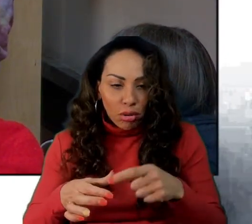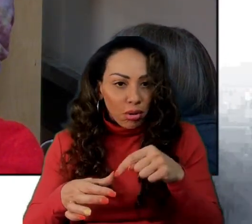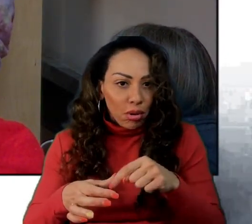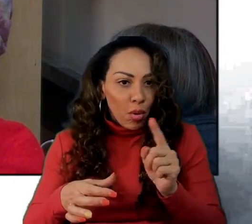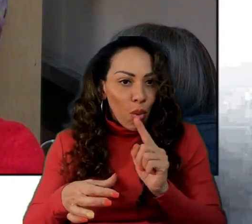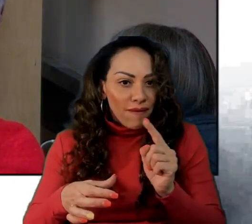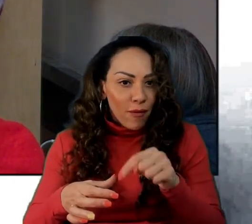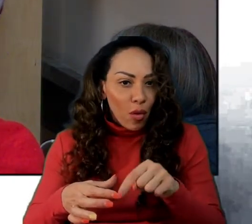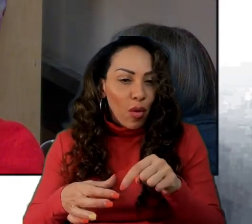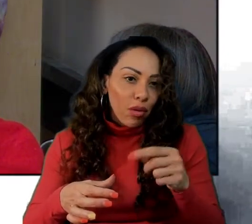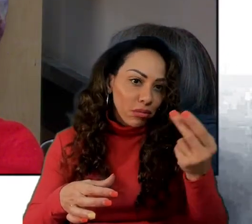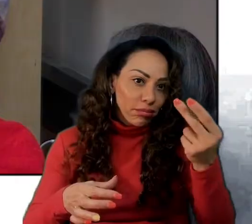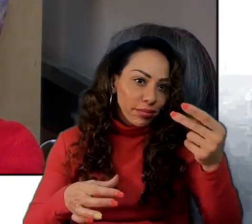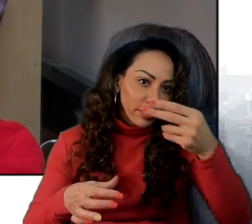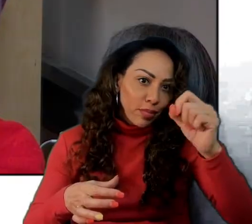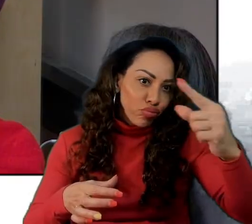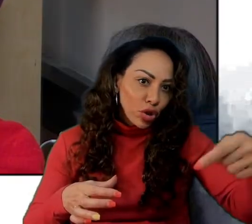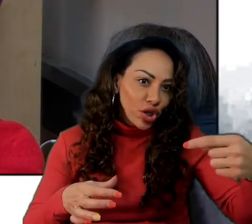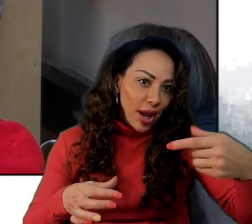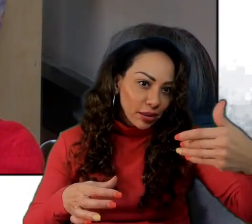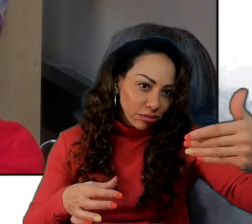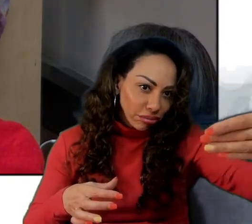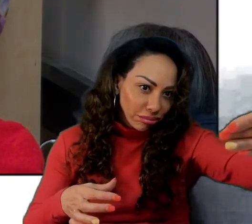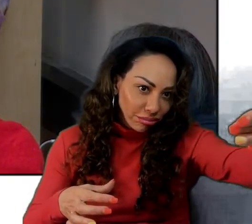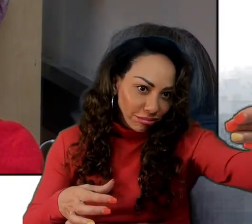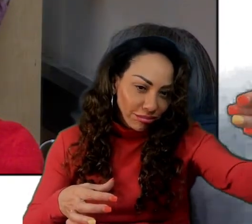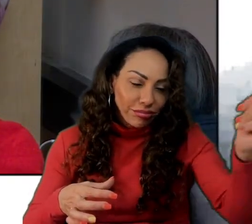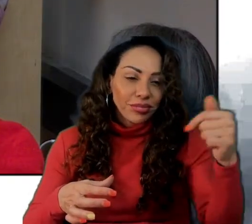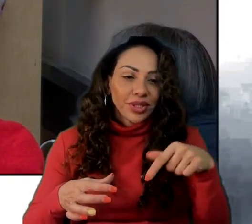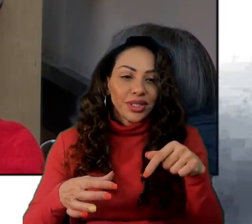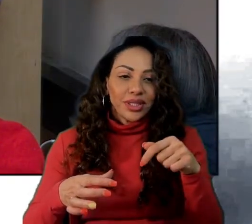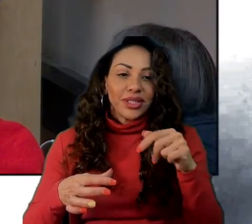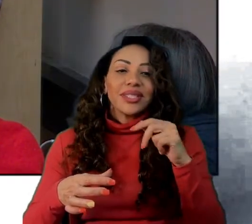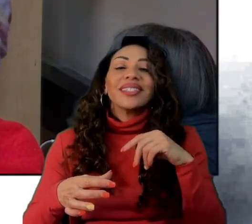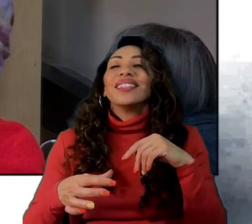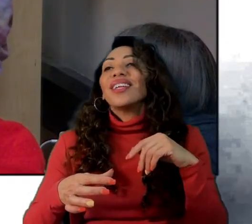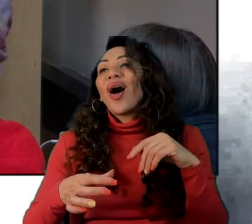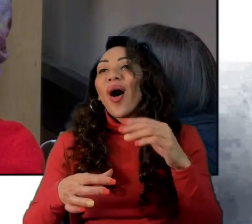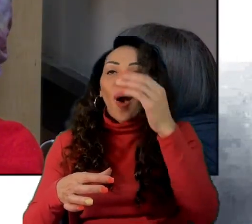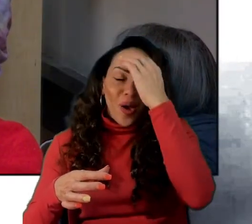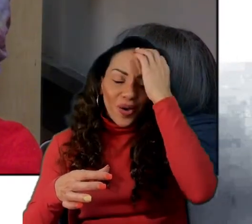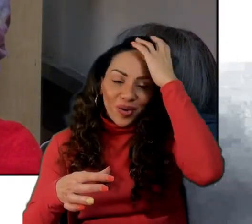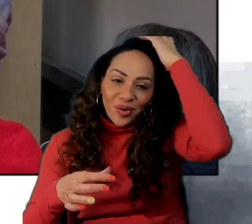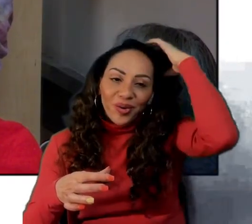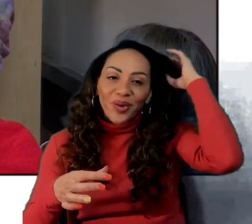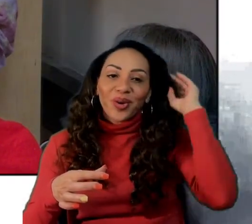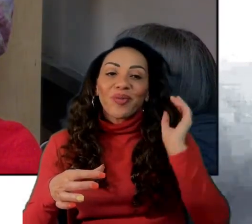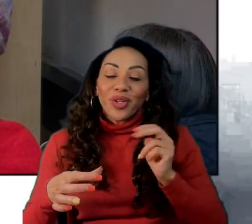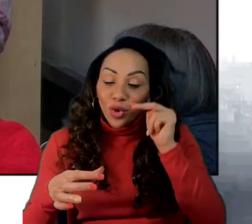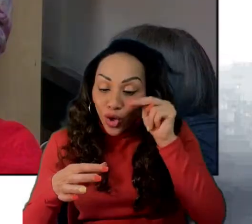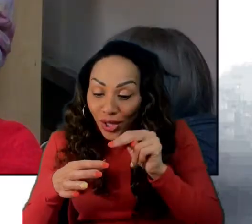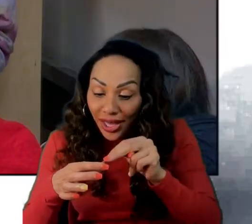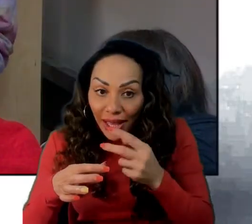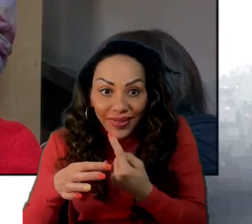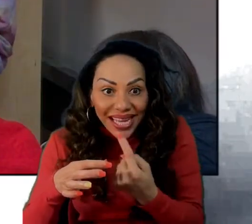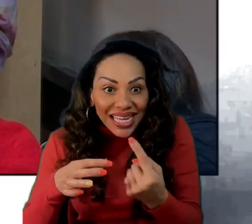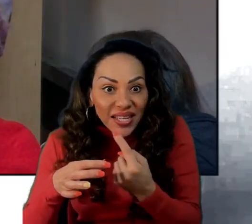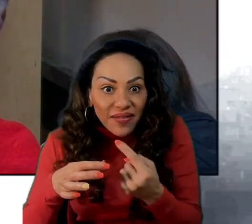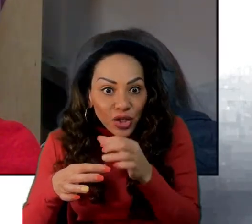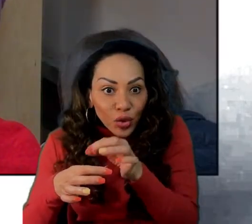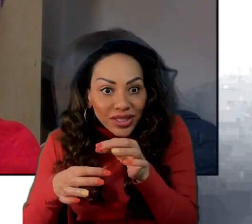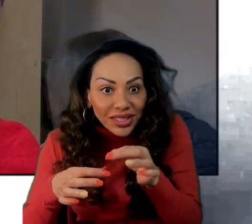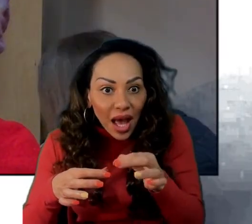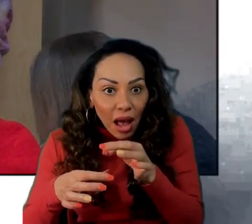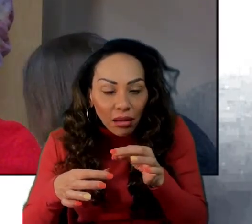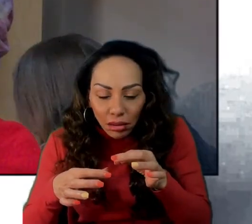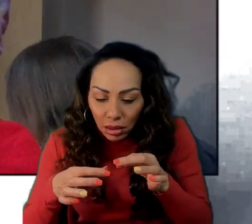collaborating with. So when you're like looking at these individual little lunar-shaped cells, you start to have a closer